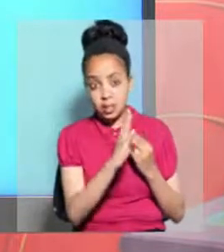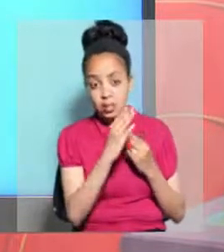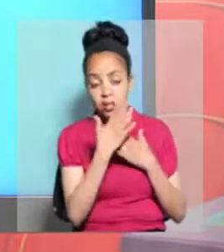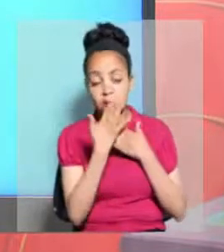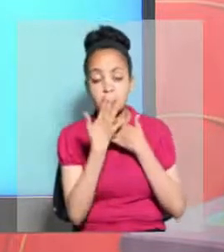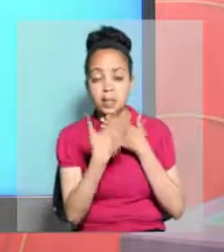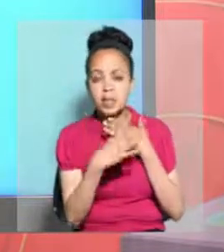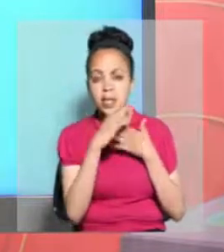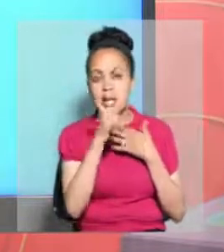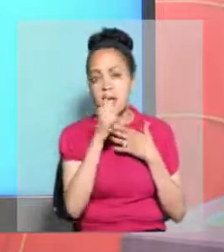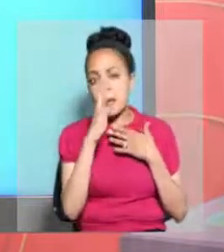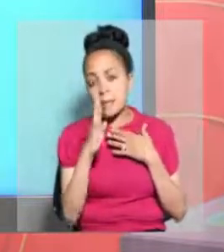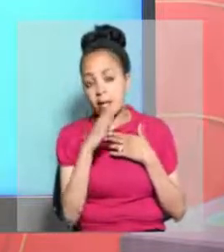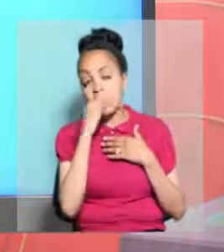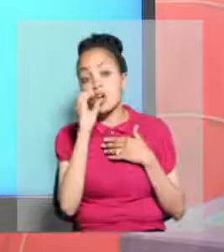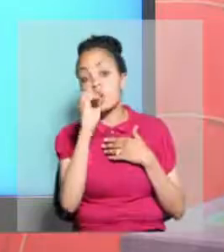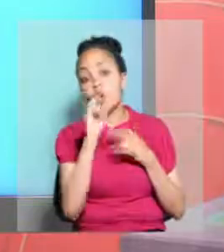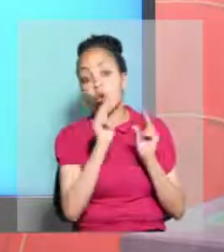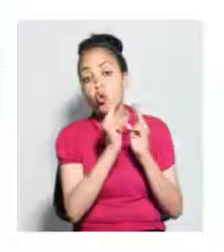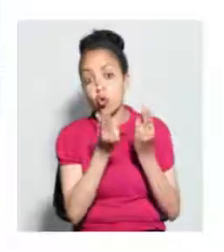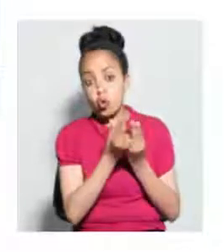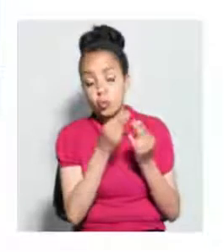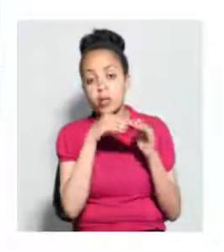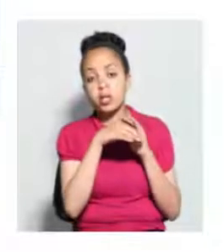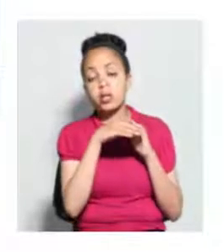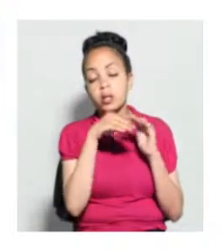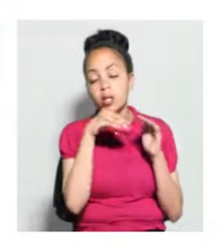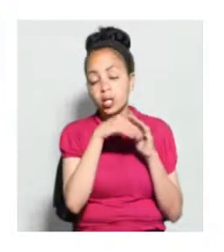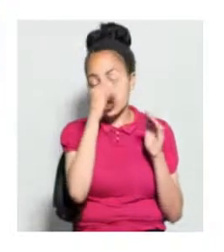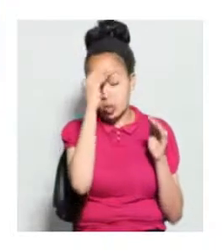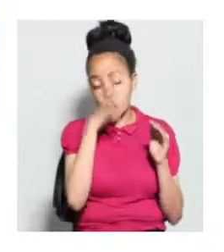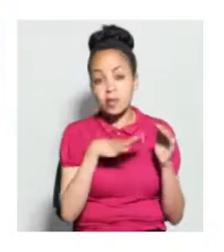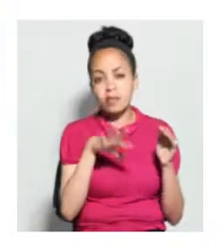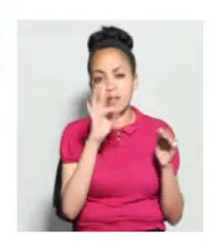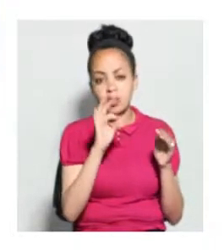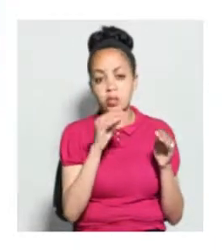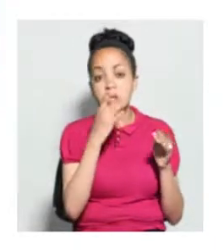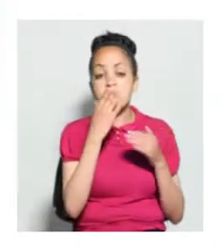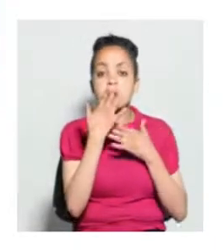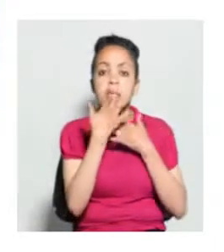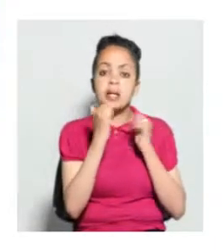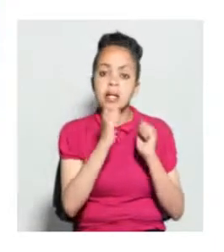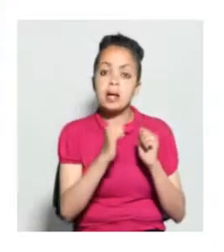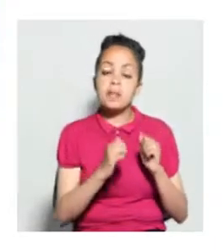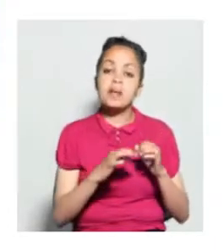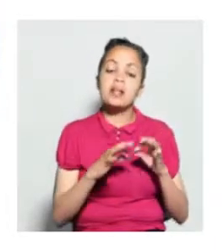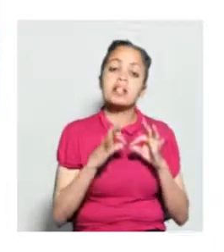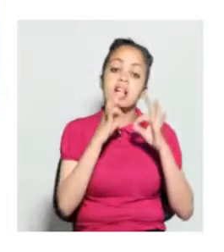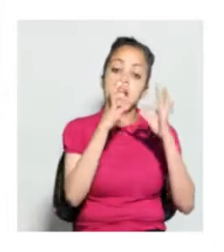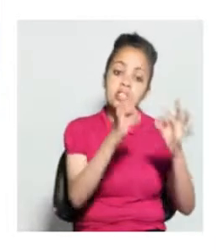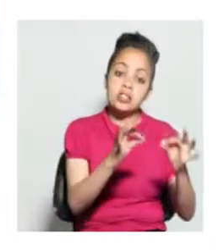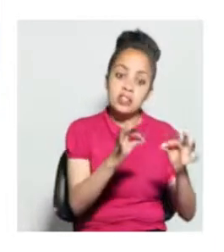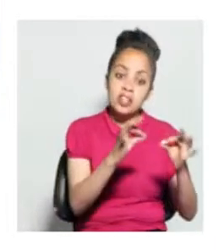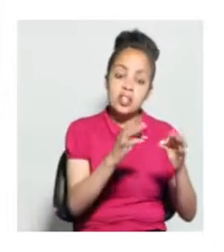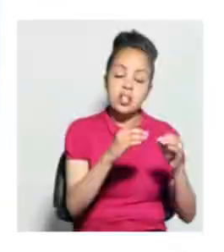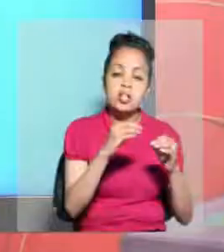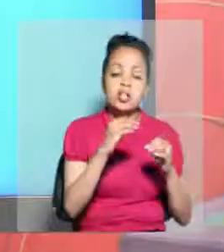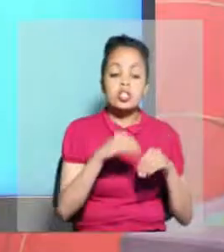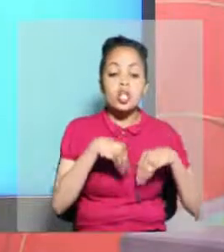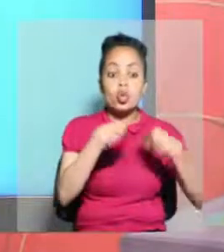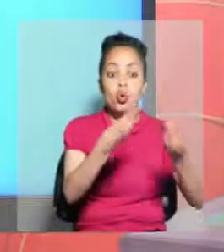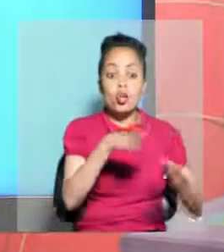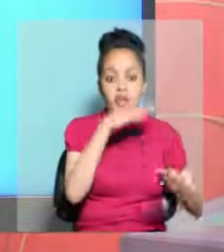groups, there is O blood groups. Blood can be transferred from donor individual to that of the recipient